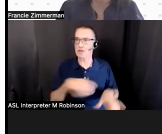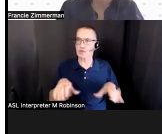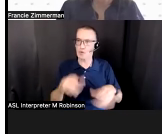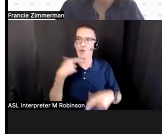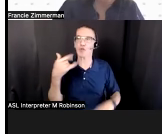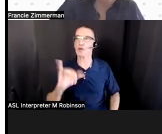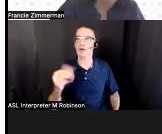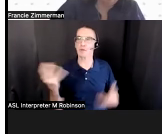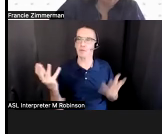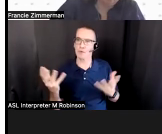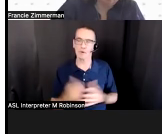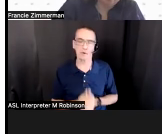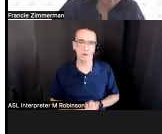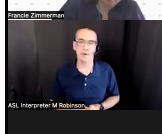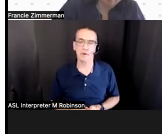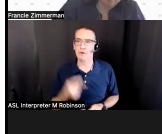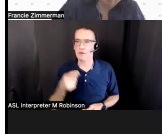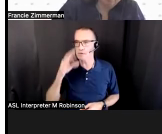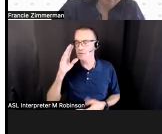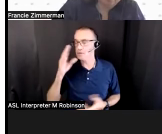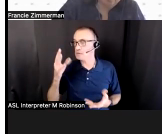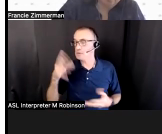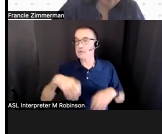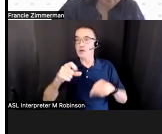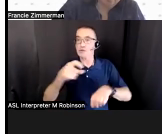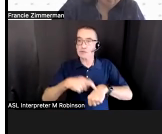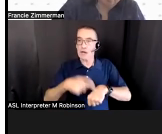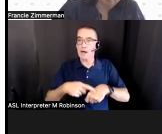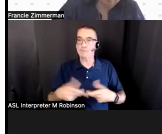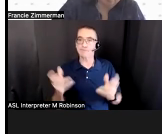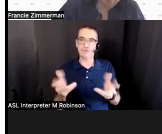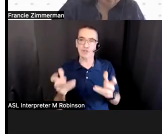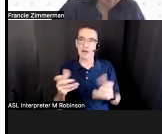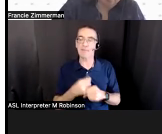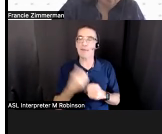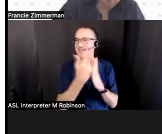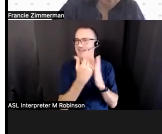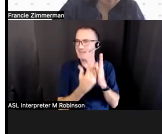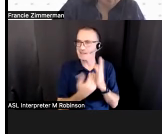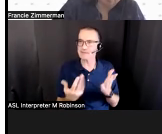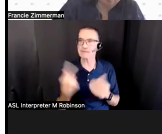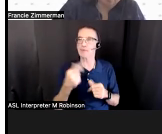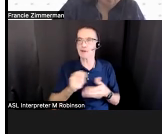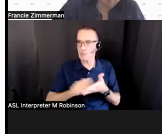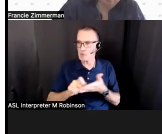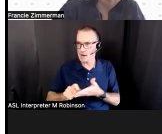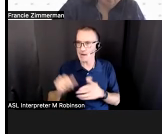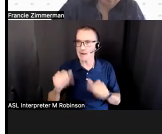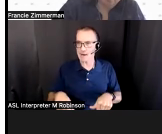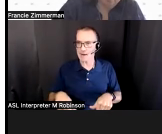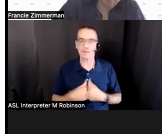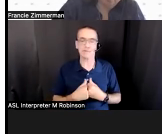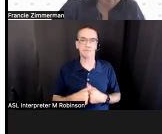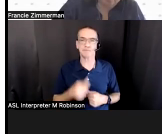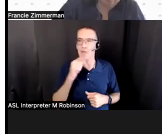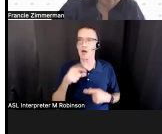like? And just take your time together, chat. This is make a list. Somebody can write it down. We're not going to actually